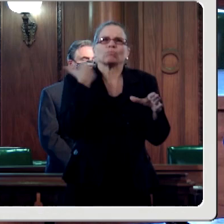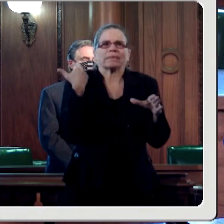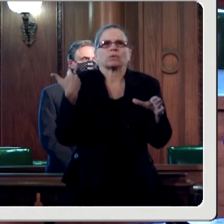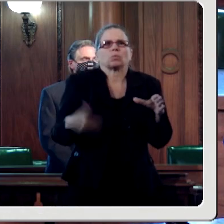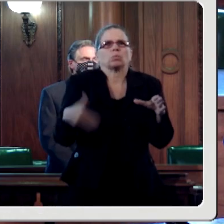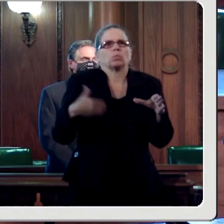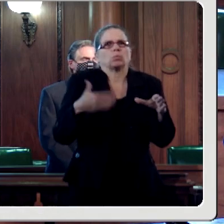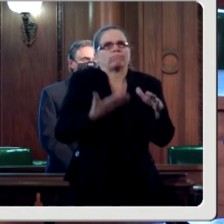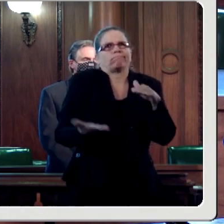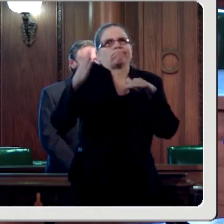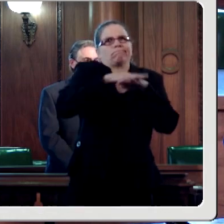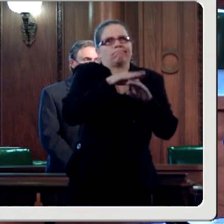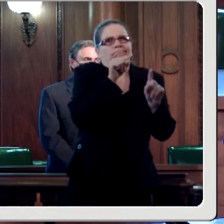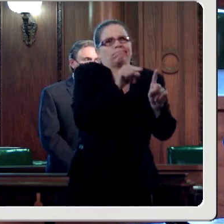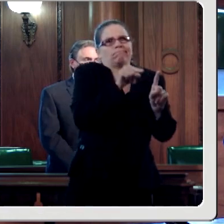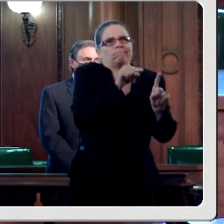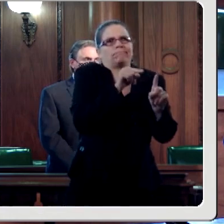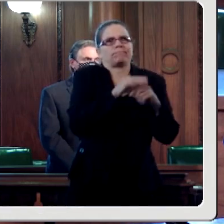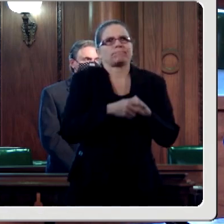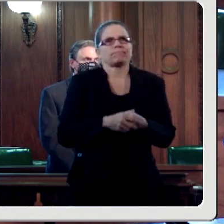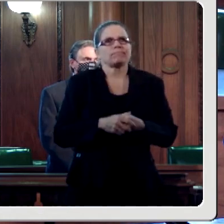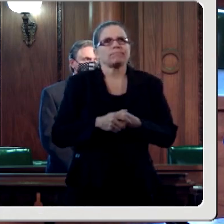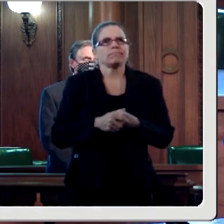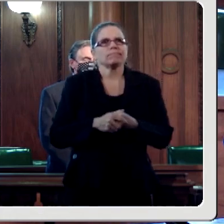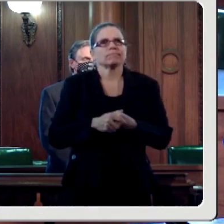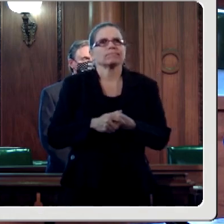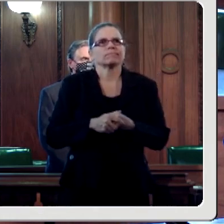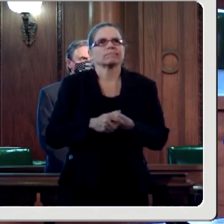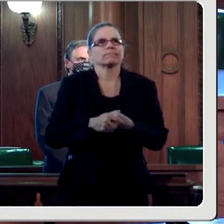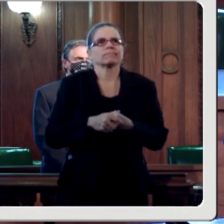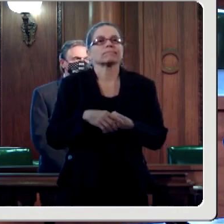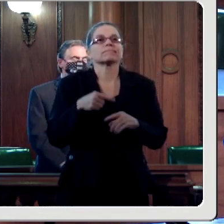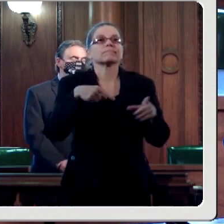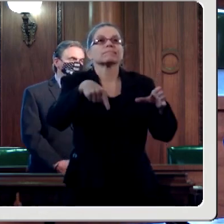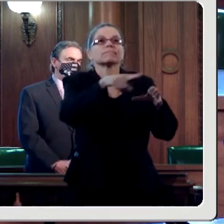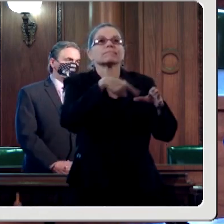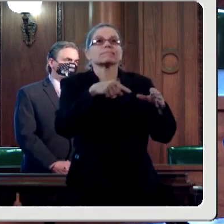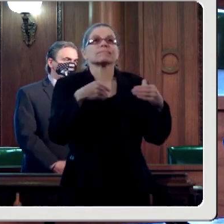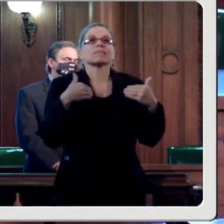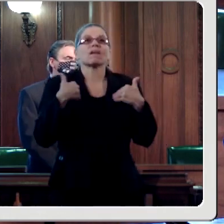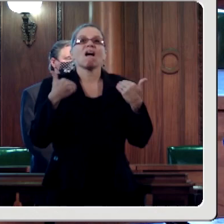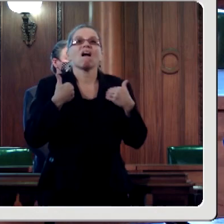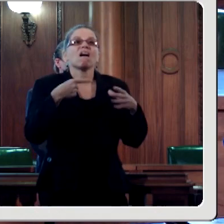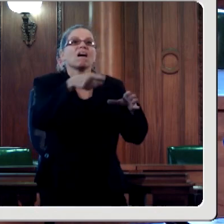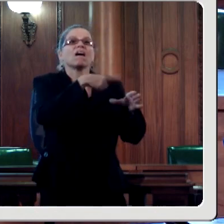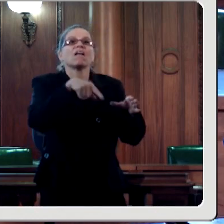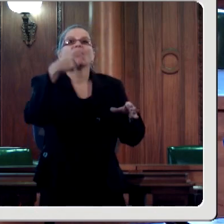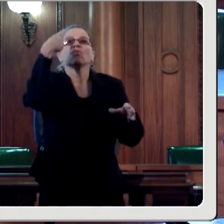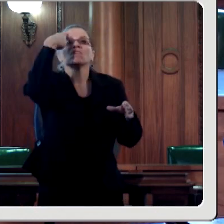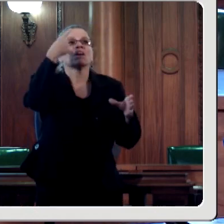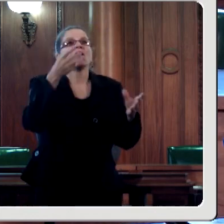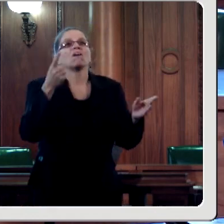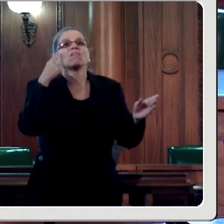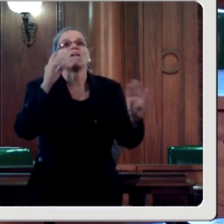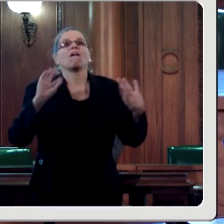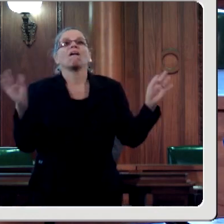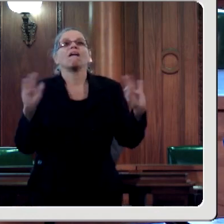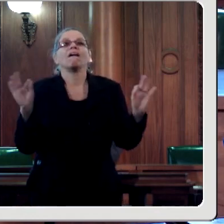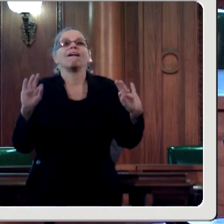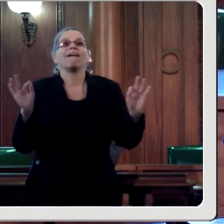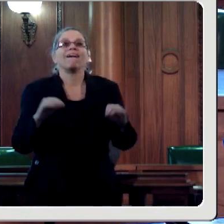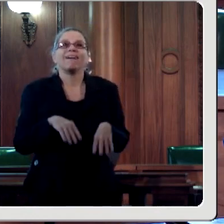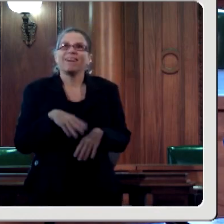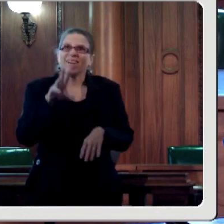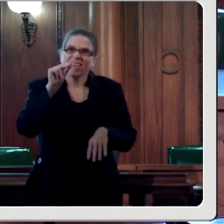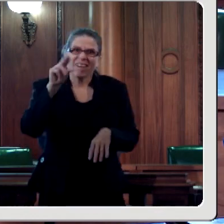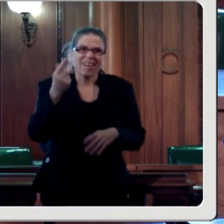they will want to protect their mother, fathers, and grandparents. So if they feel, as young folks, that they are not at